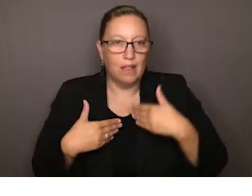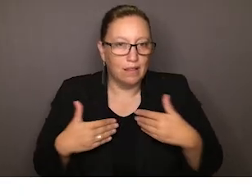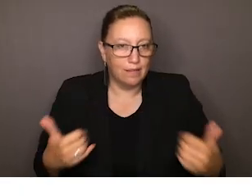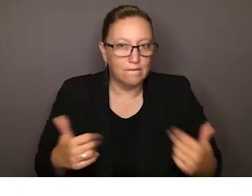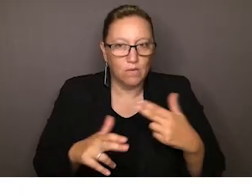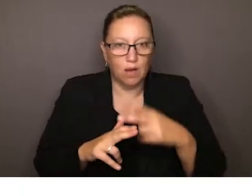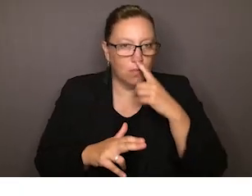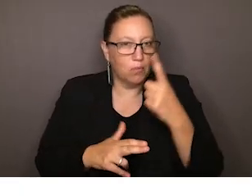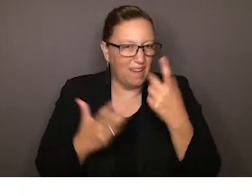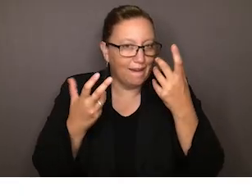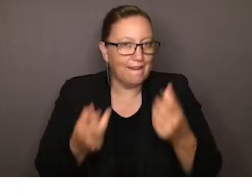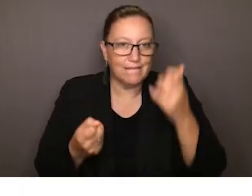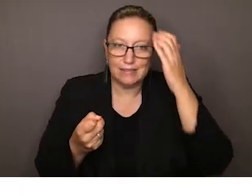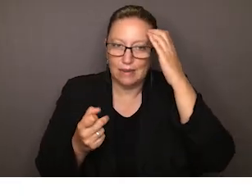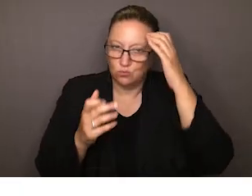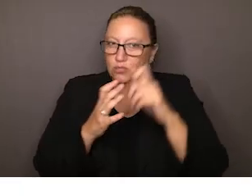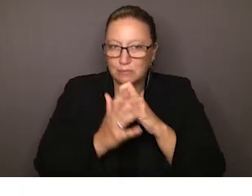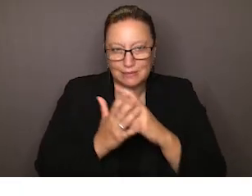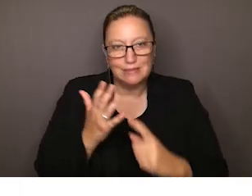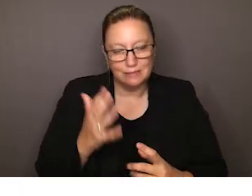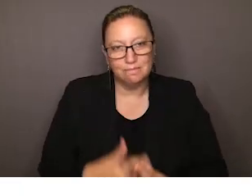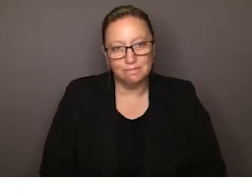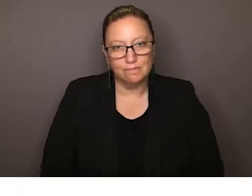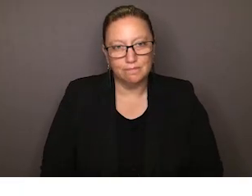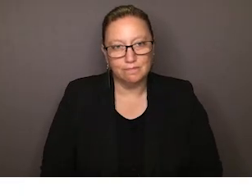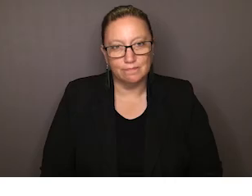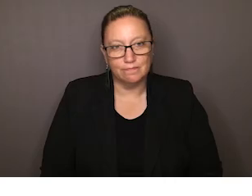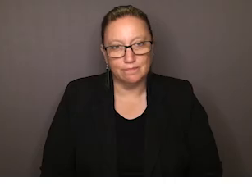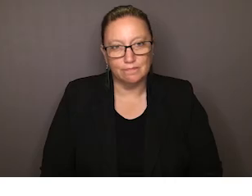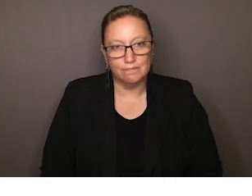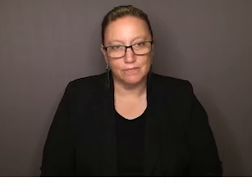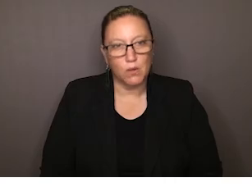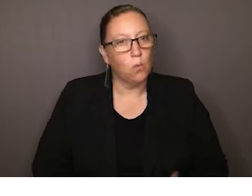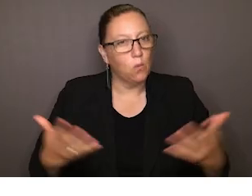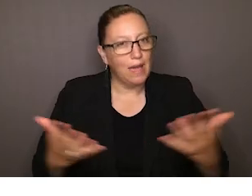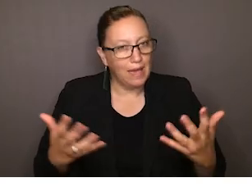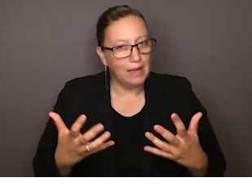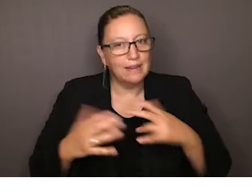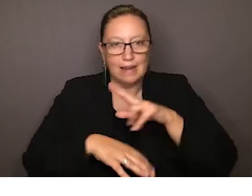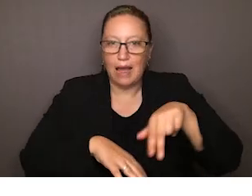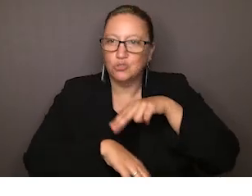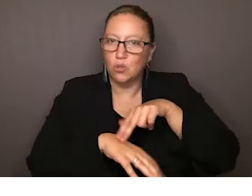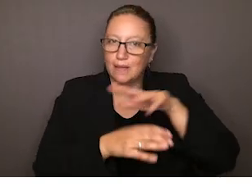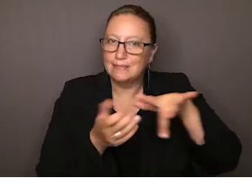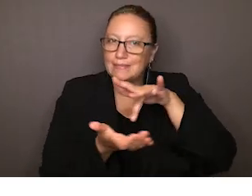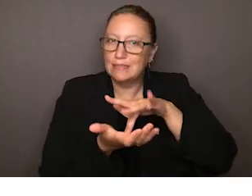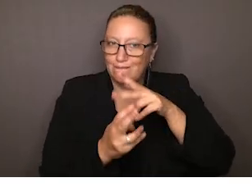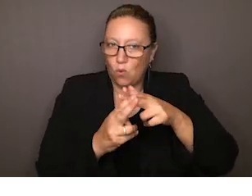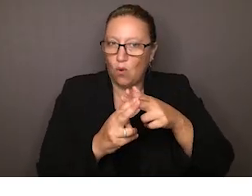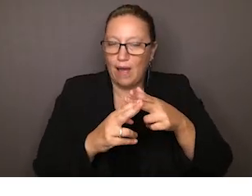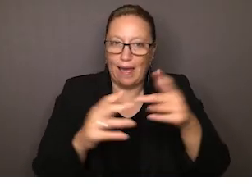mental health for people with intellectual disability at the National Center of